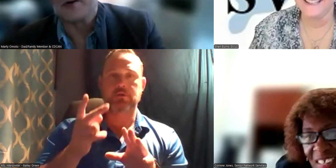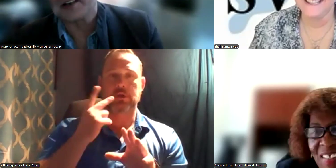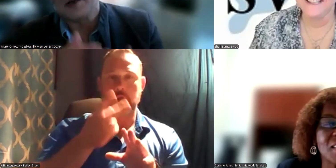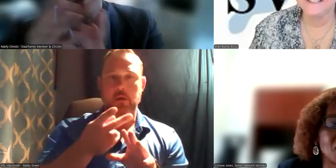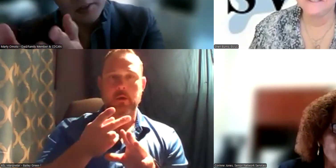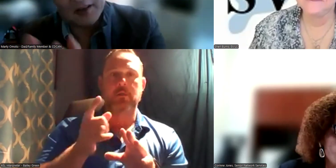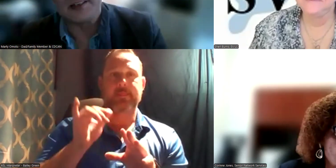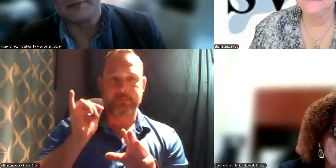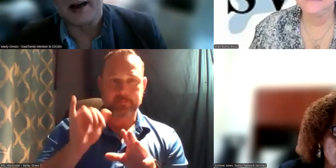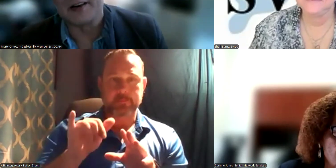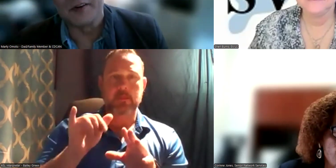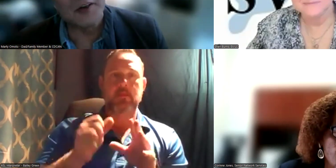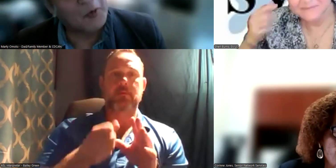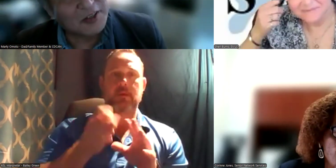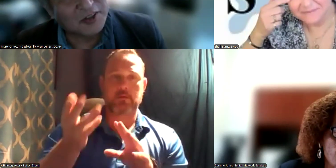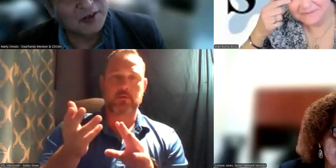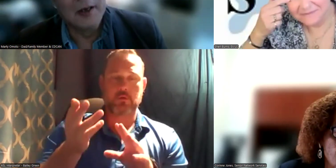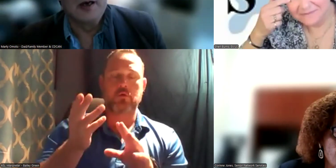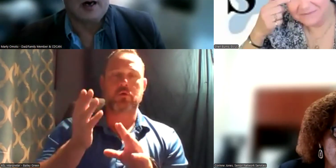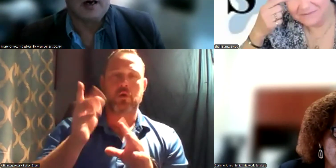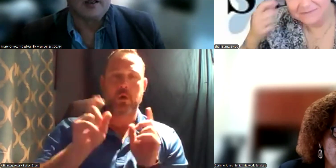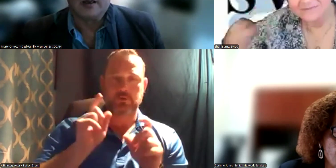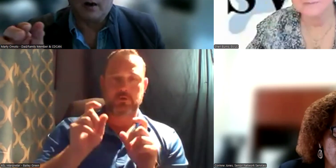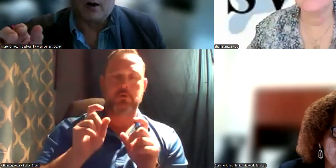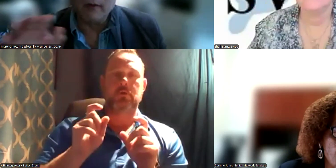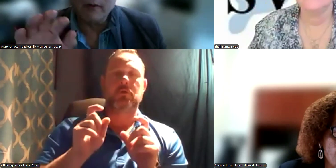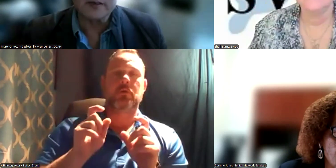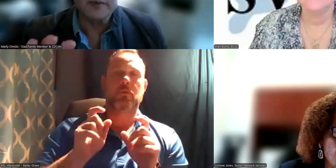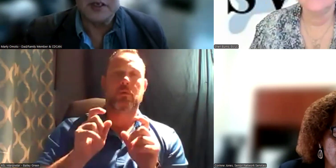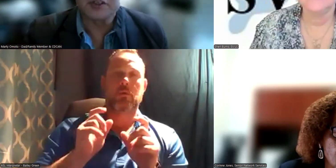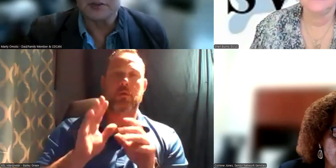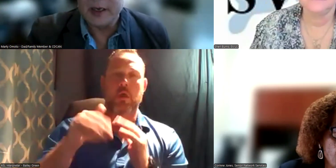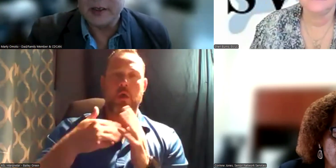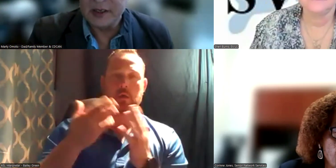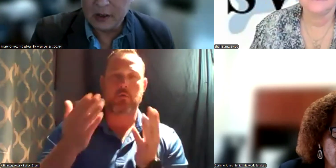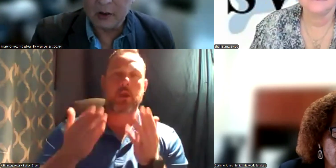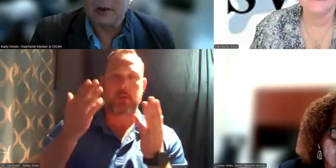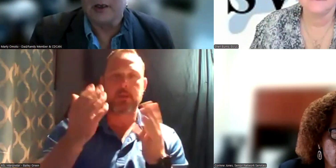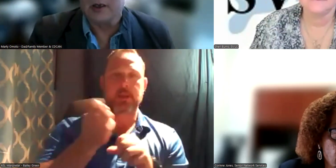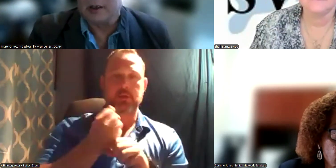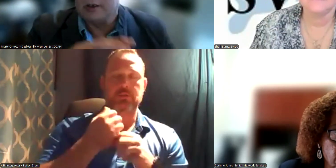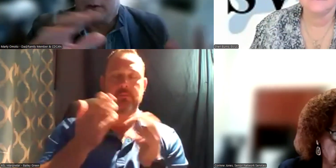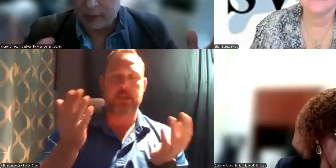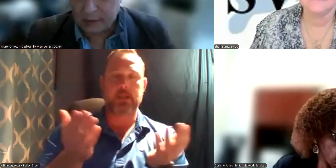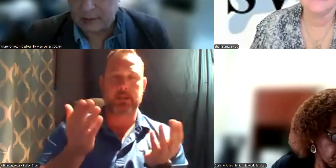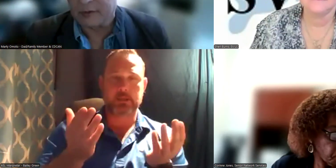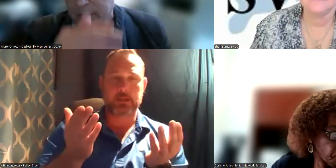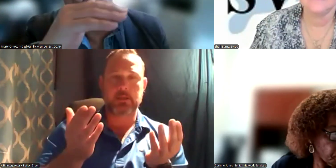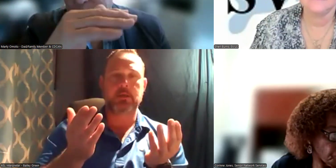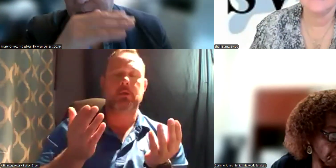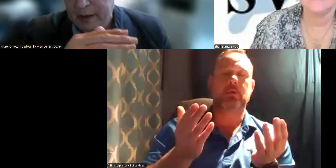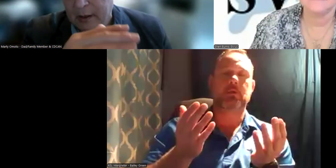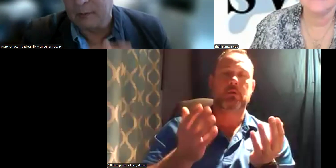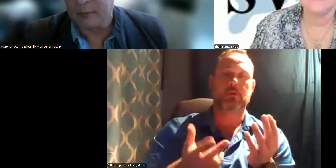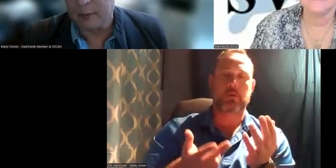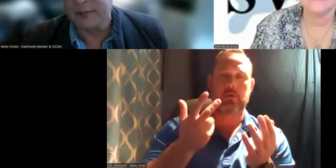No, but Sarah, actually, I'm just tossing this back over to your question. All the recommendations made here, the